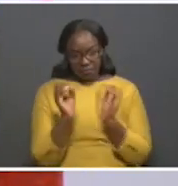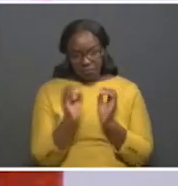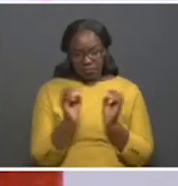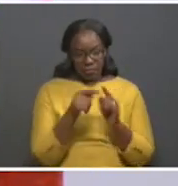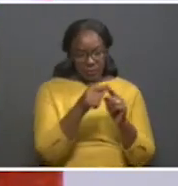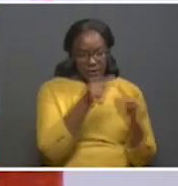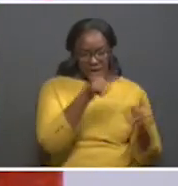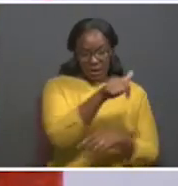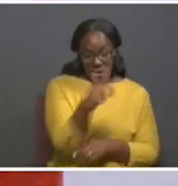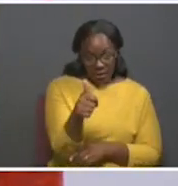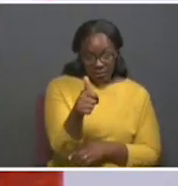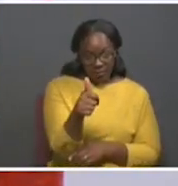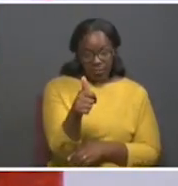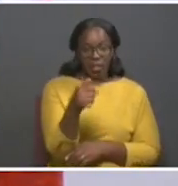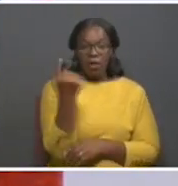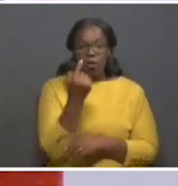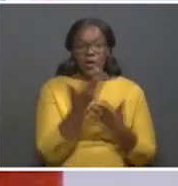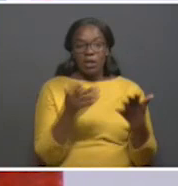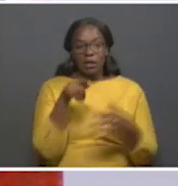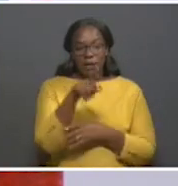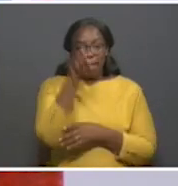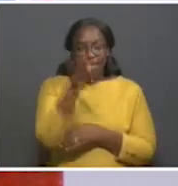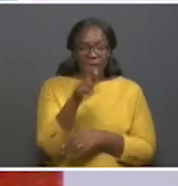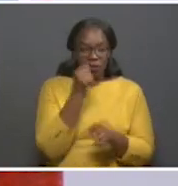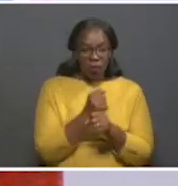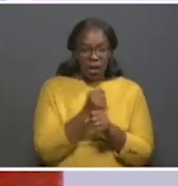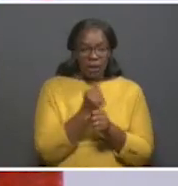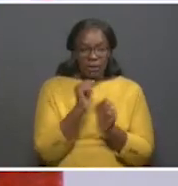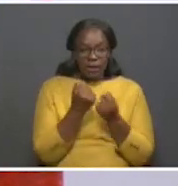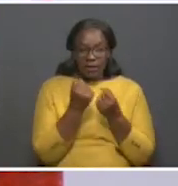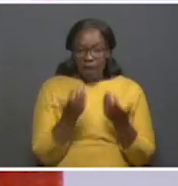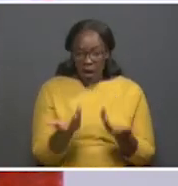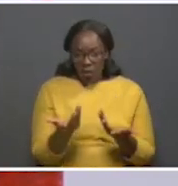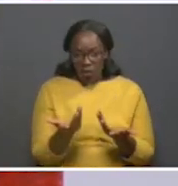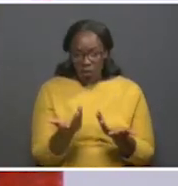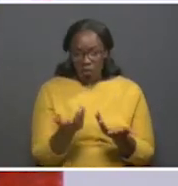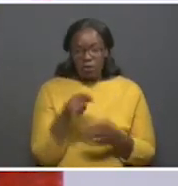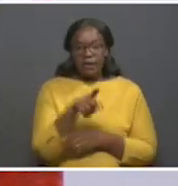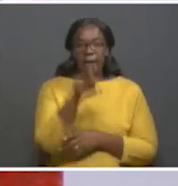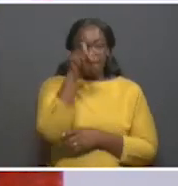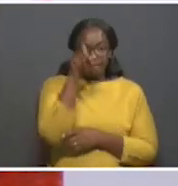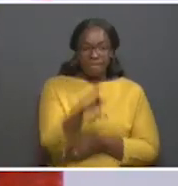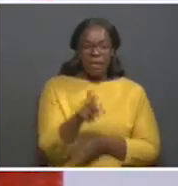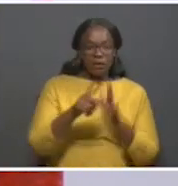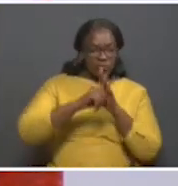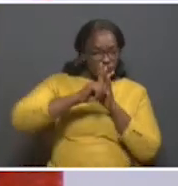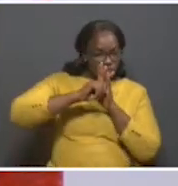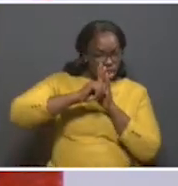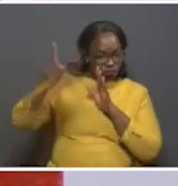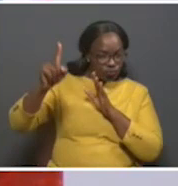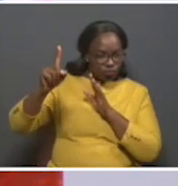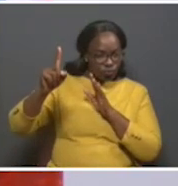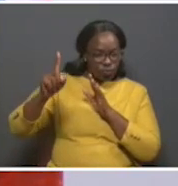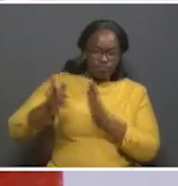murder, the only thing that could guarantee you of safety was you needed to flee to the